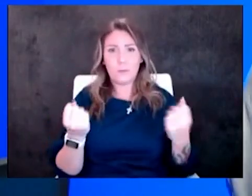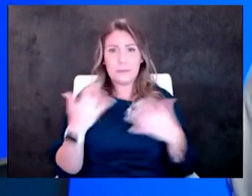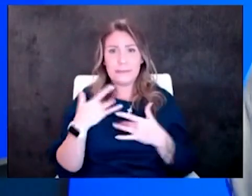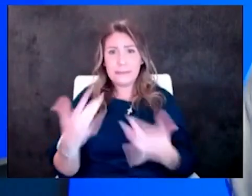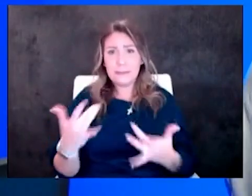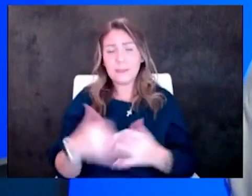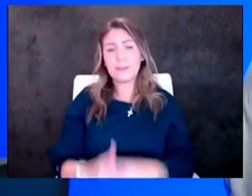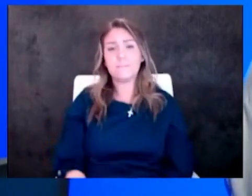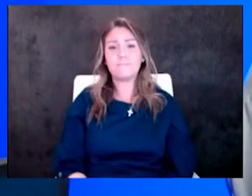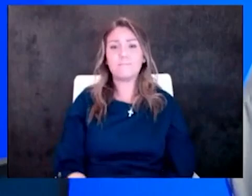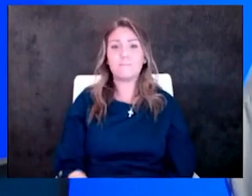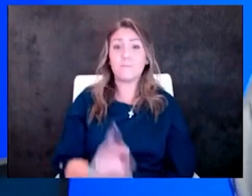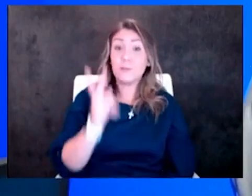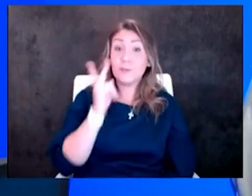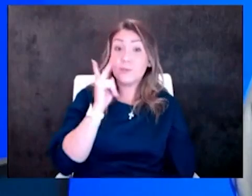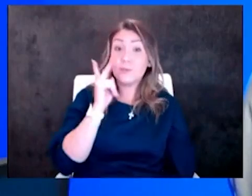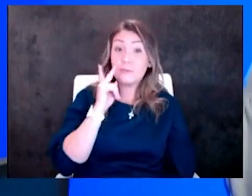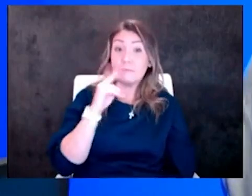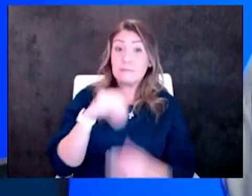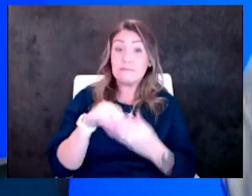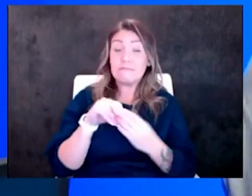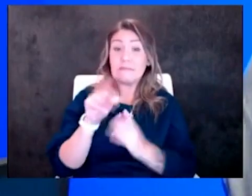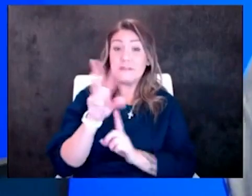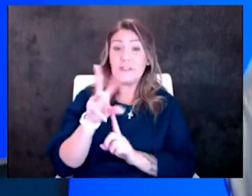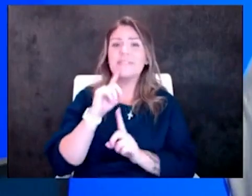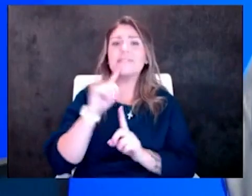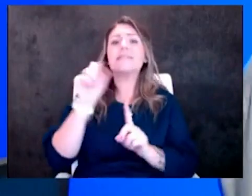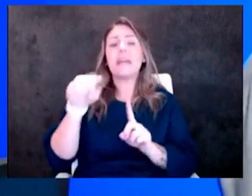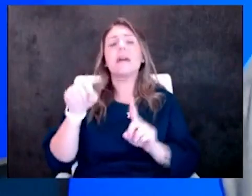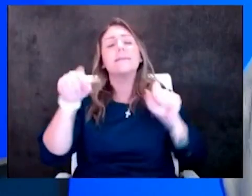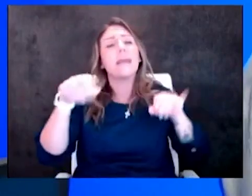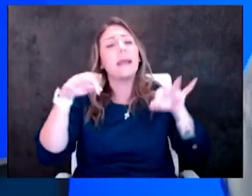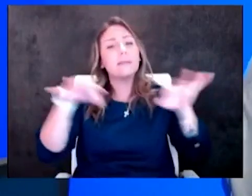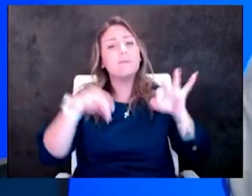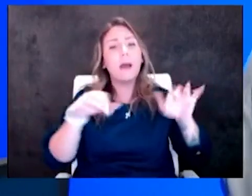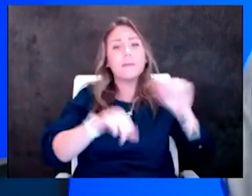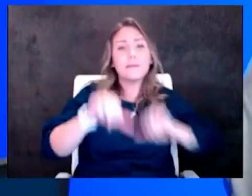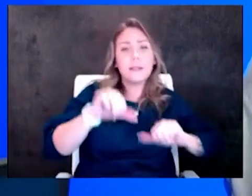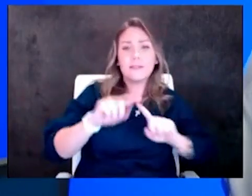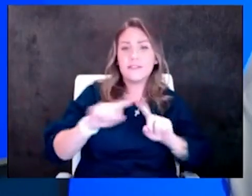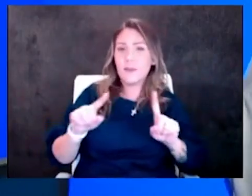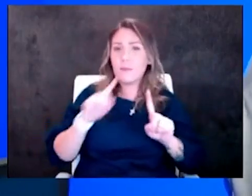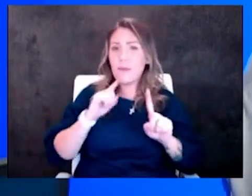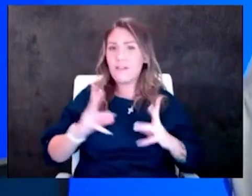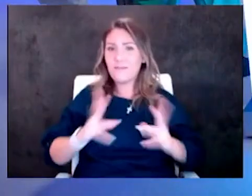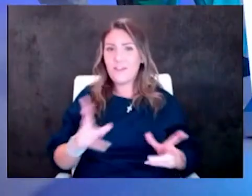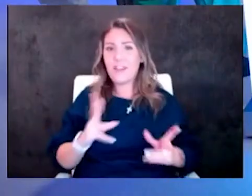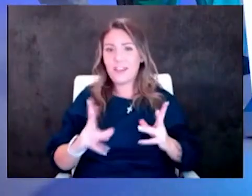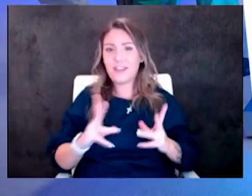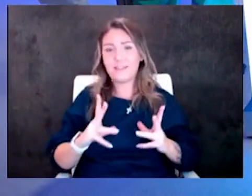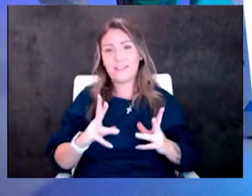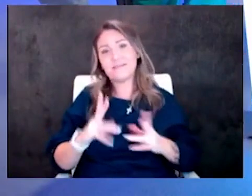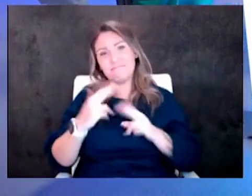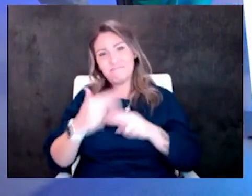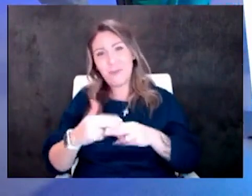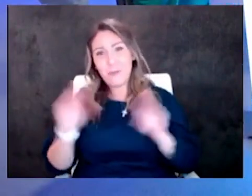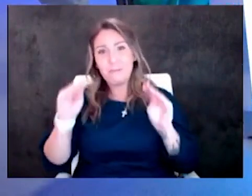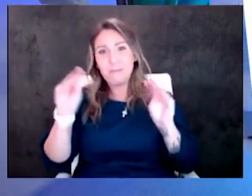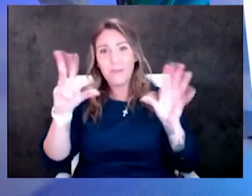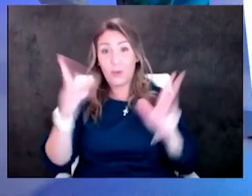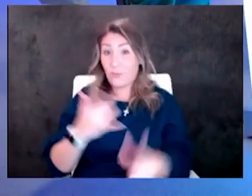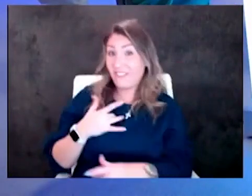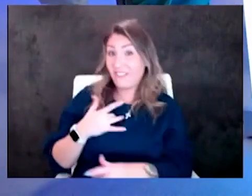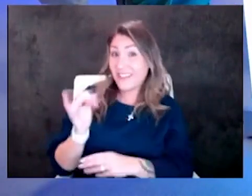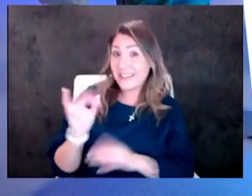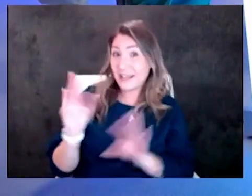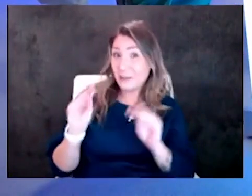saw in the video, yes, I can explain it, but I am fine calling that a miracle. It kind of feels like that. I agree.